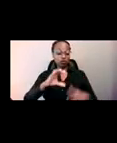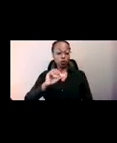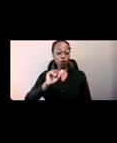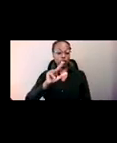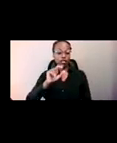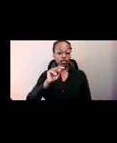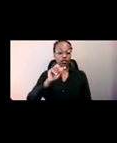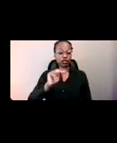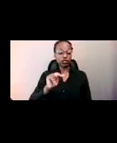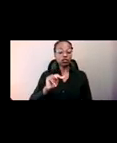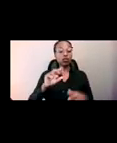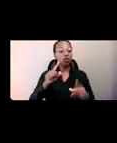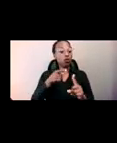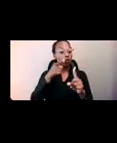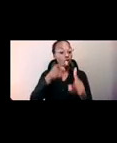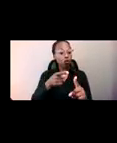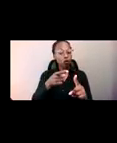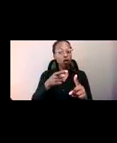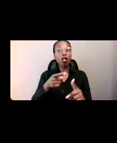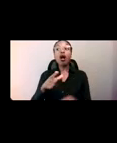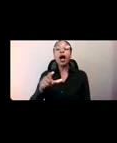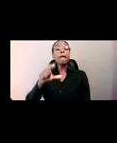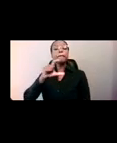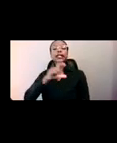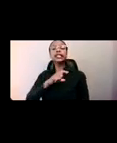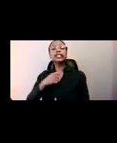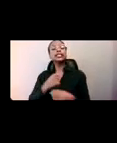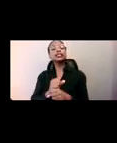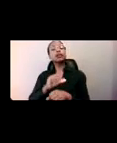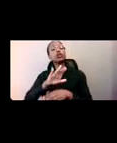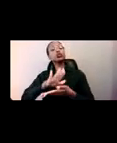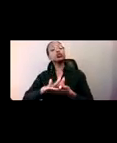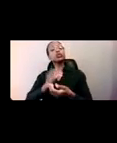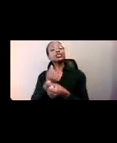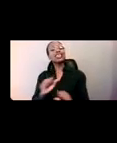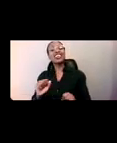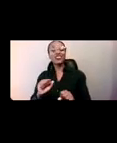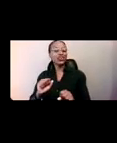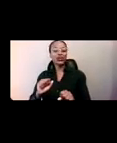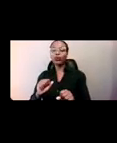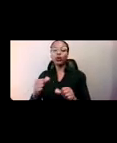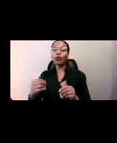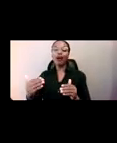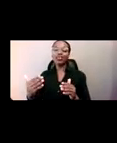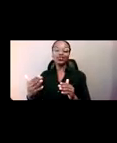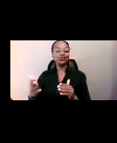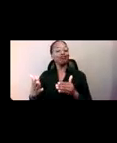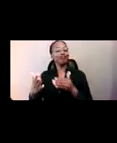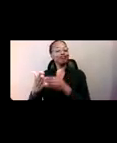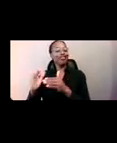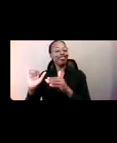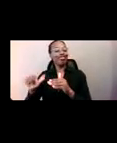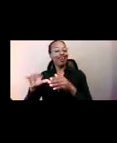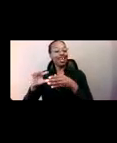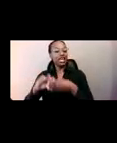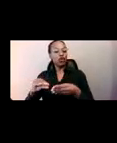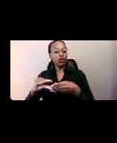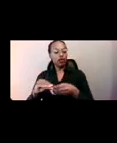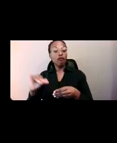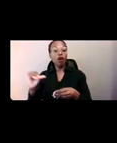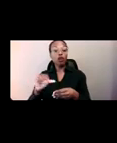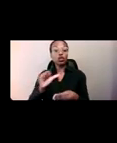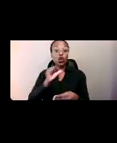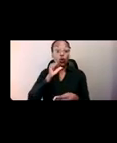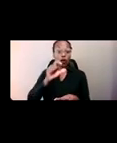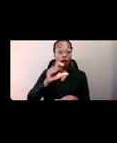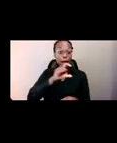to combat the narrative that police make schools safer and to push for non-police resources to our schools that